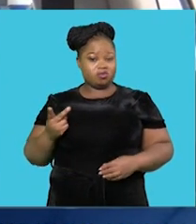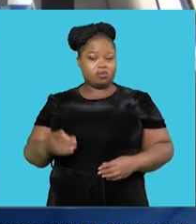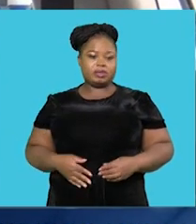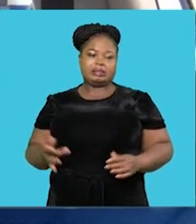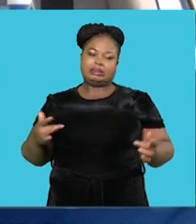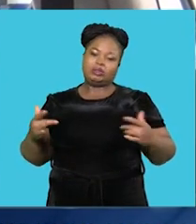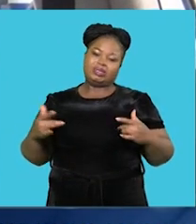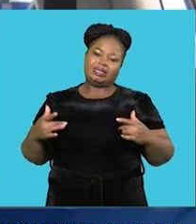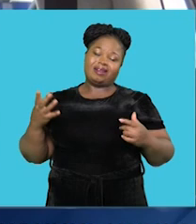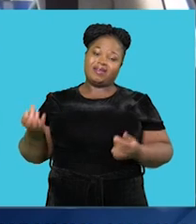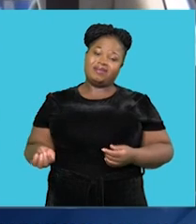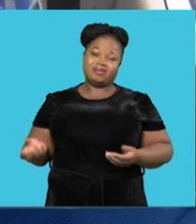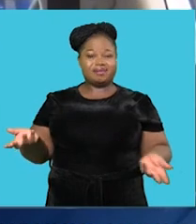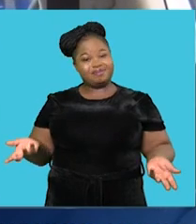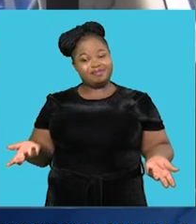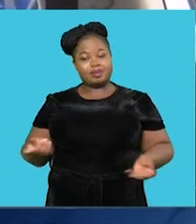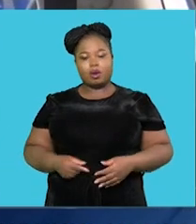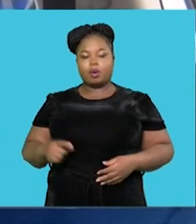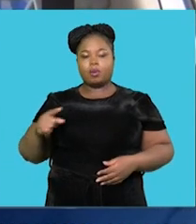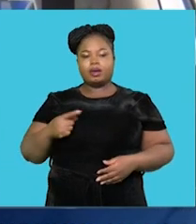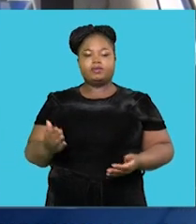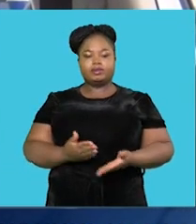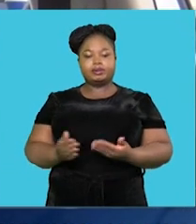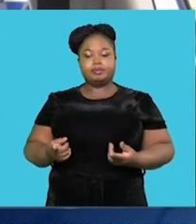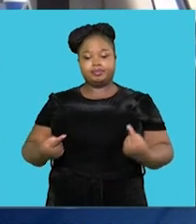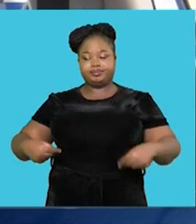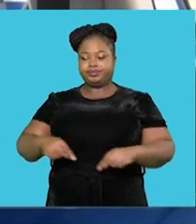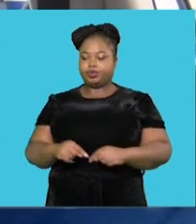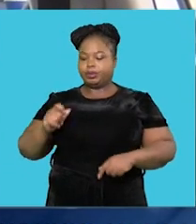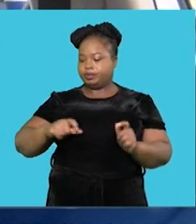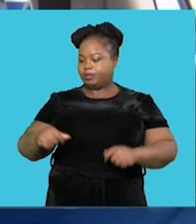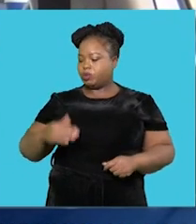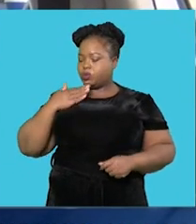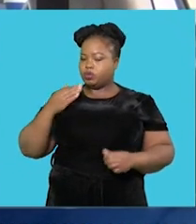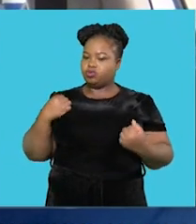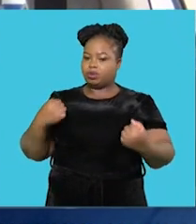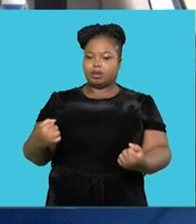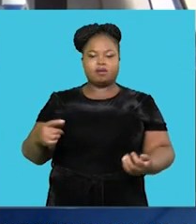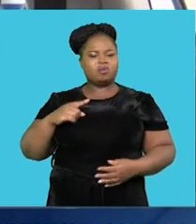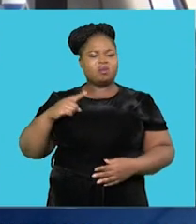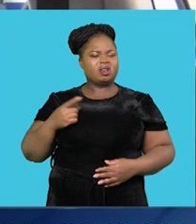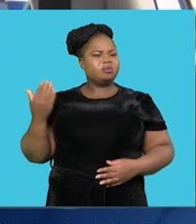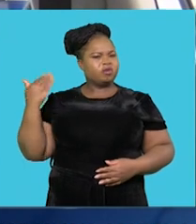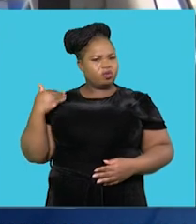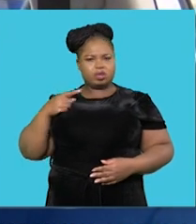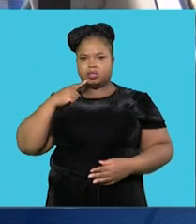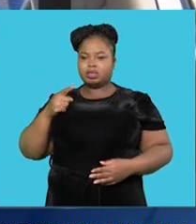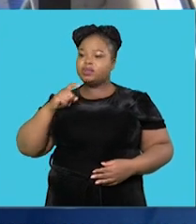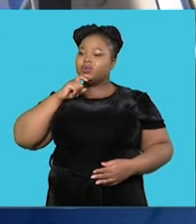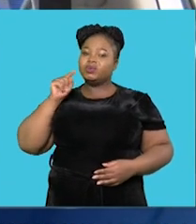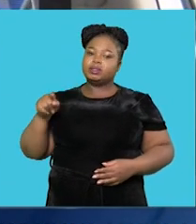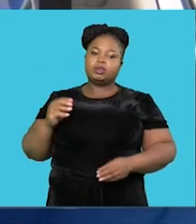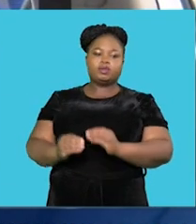ibuye izoshaya thina futhi abantu abahamba emgwaqeni ngoba bebethi le mali le basebenzisa